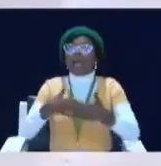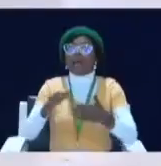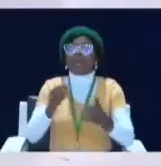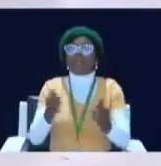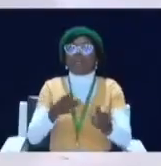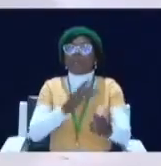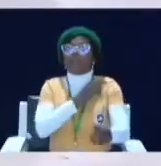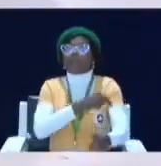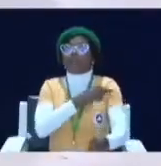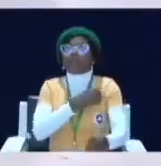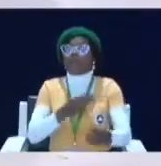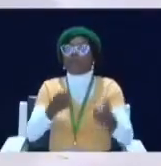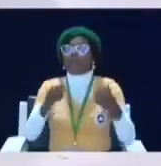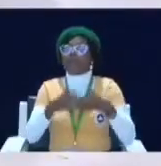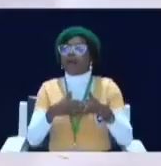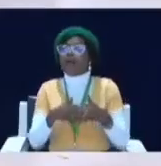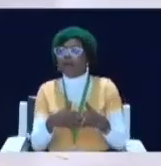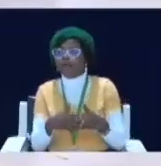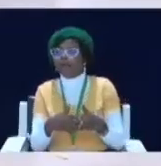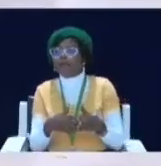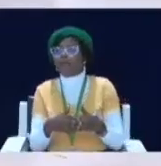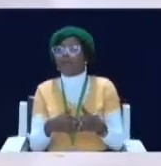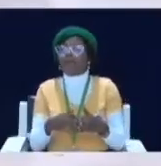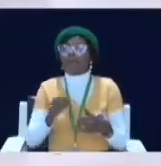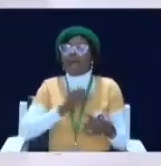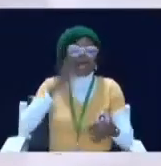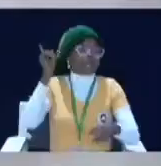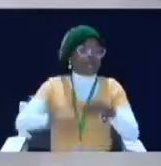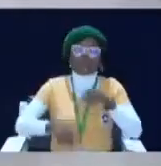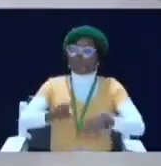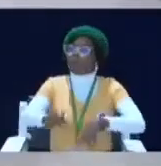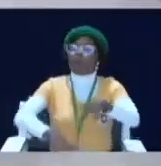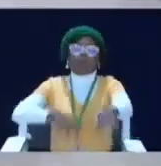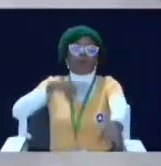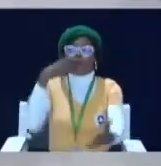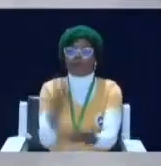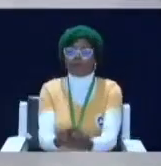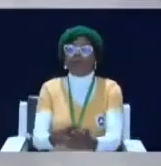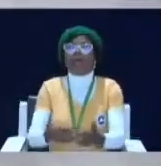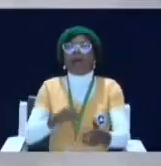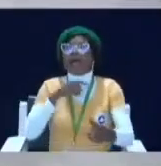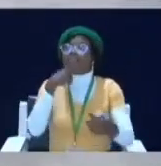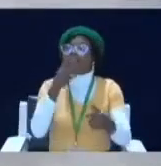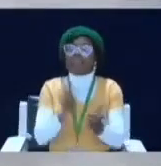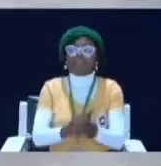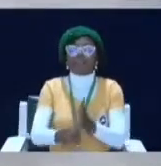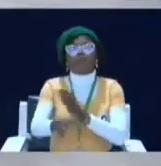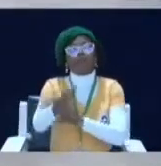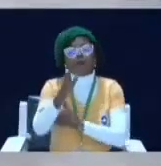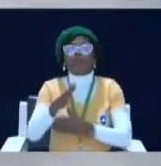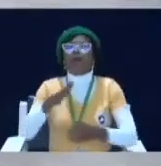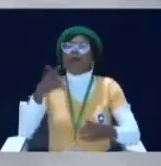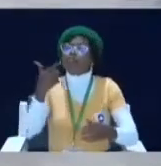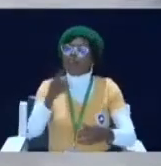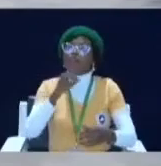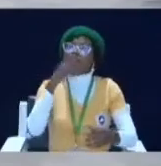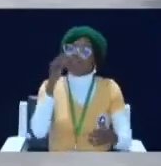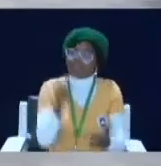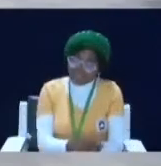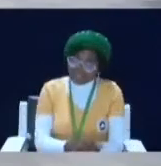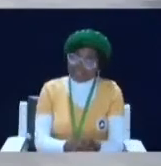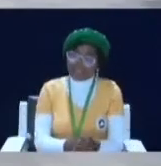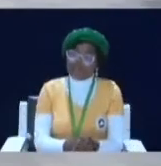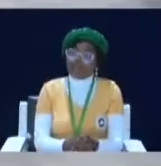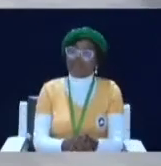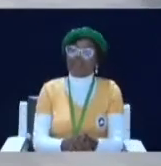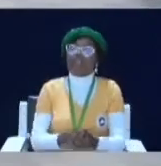hospital, I discovered that my two legs, I could not walk. Then I started saying, Lord, my daddy in the Lord said that Jesus